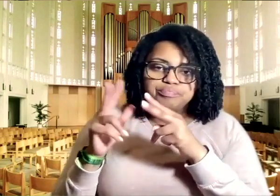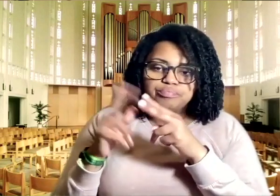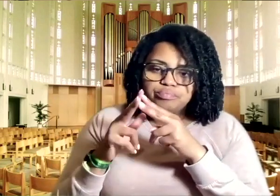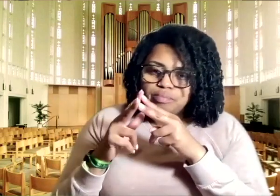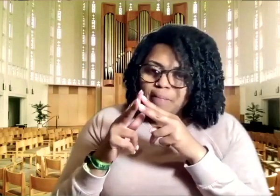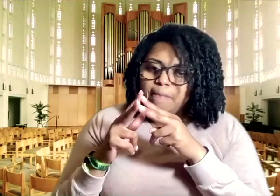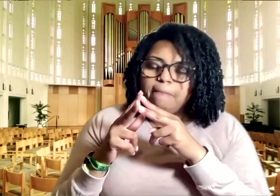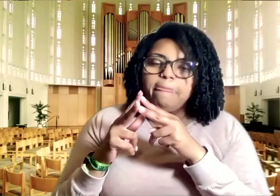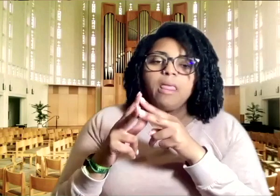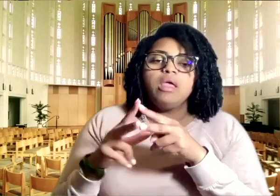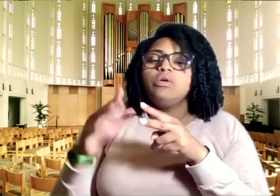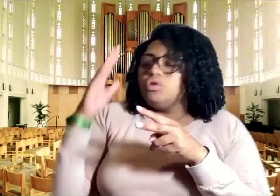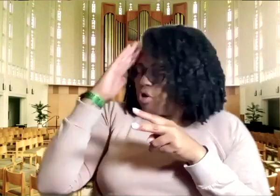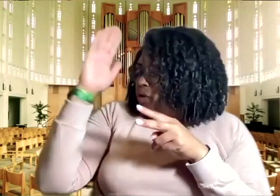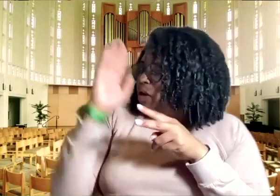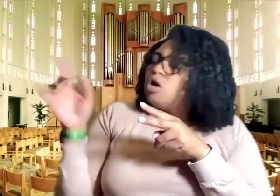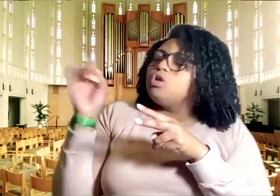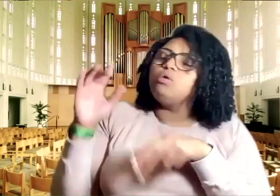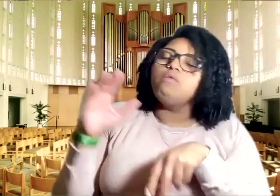in this time